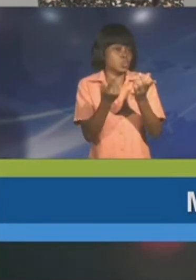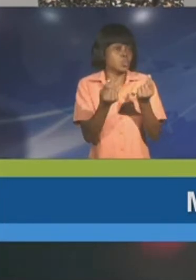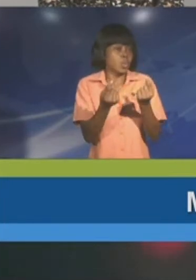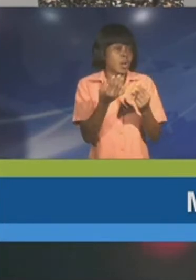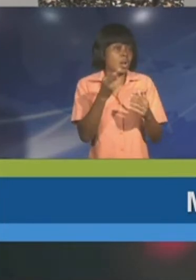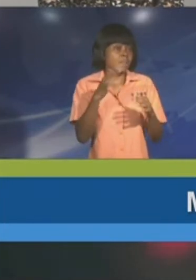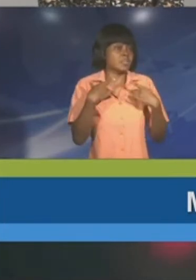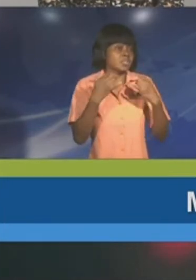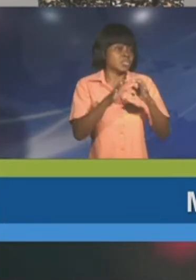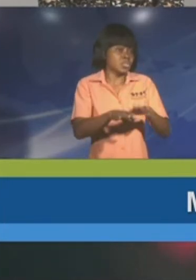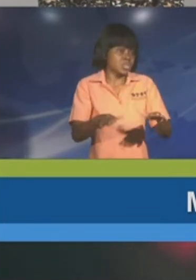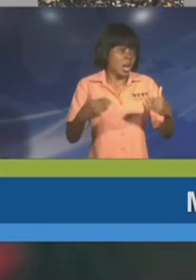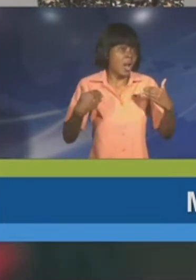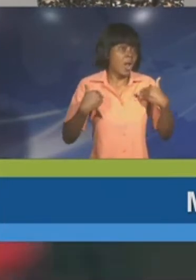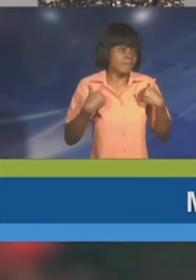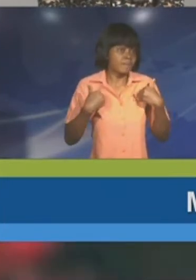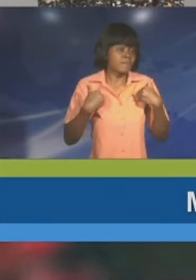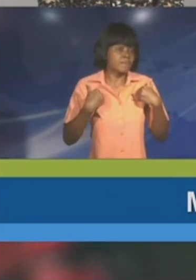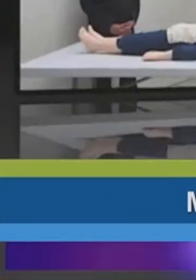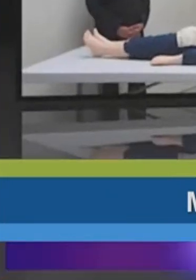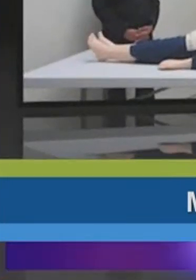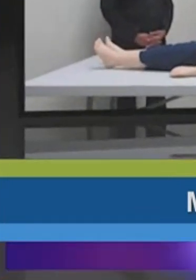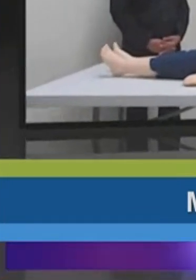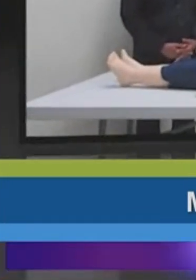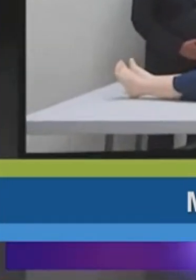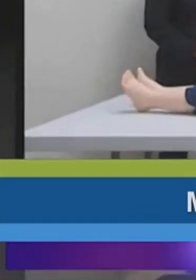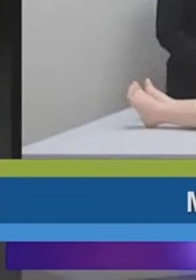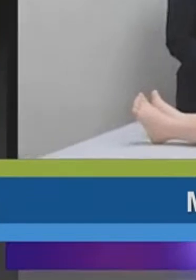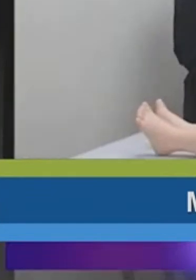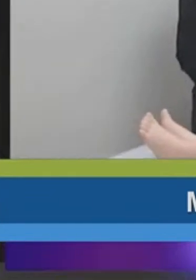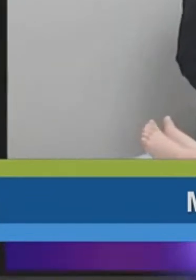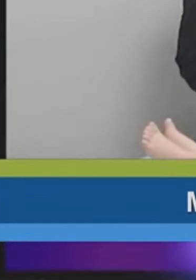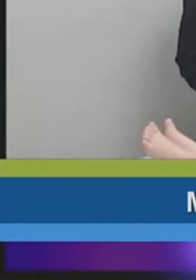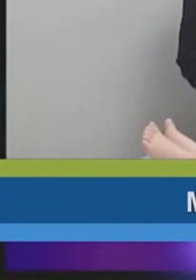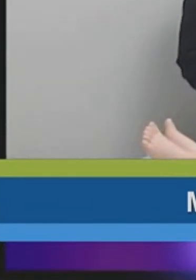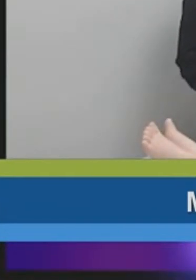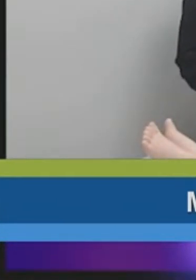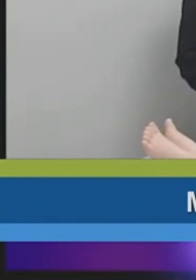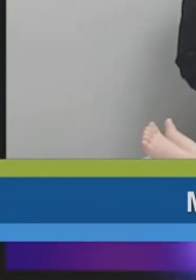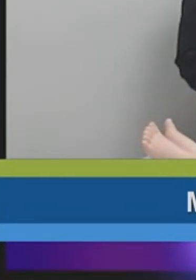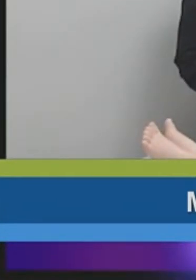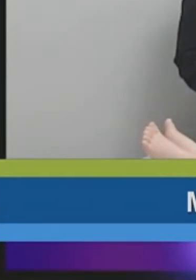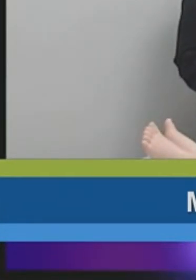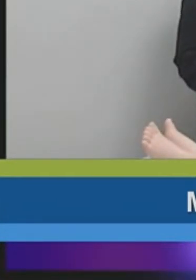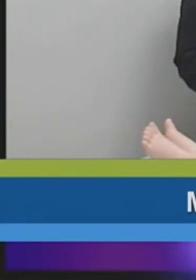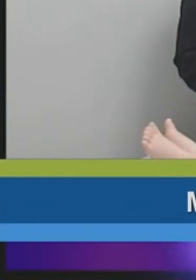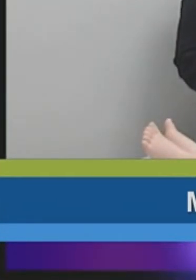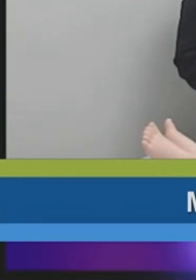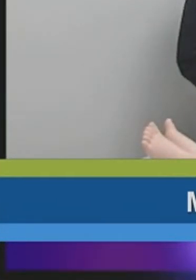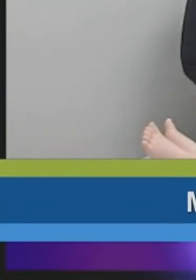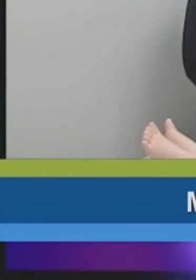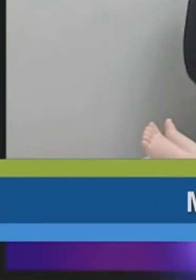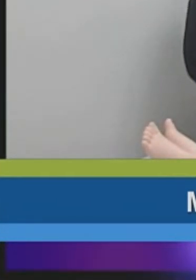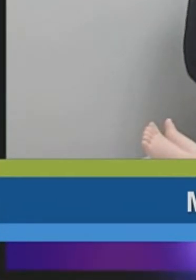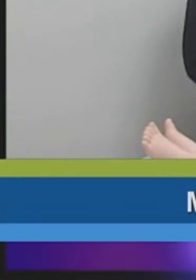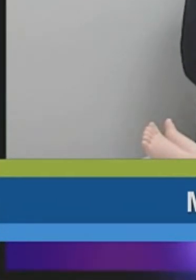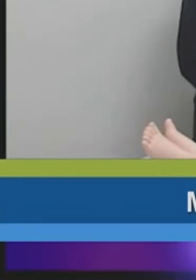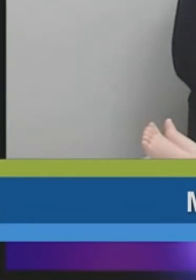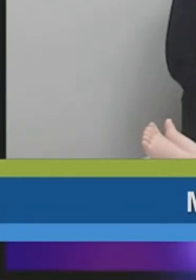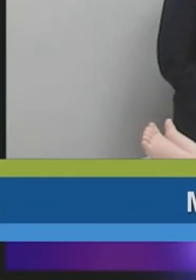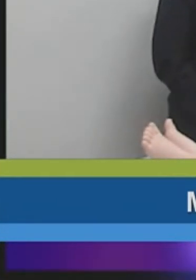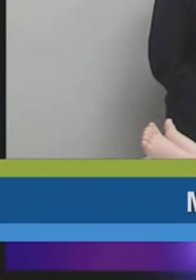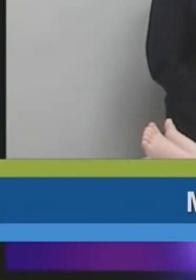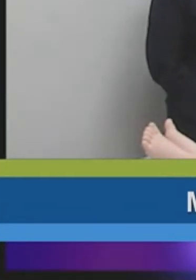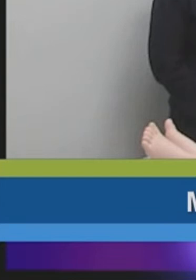a febrile convulsion. Next slide, please, and start of the video. What do I do if someone is having a seizure? Good question. The